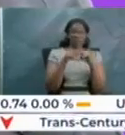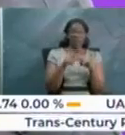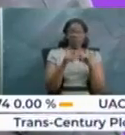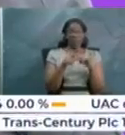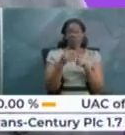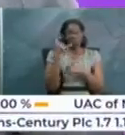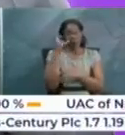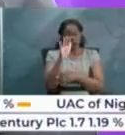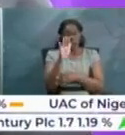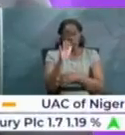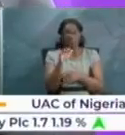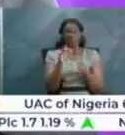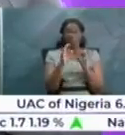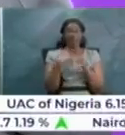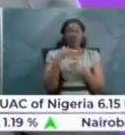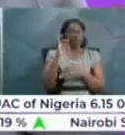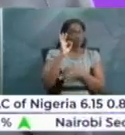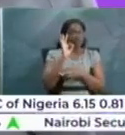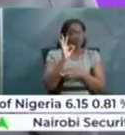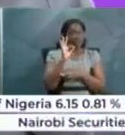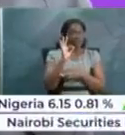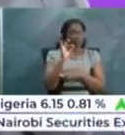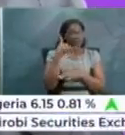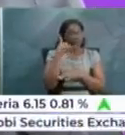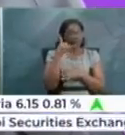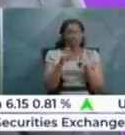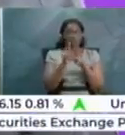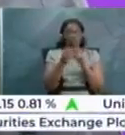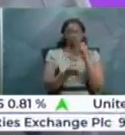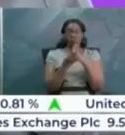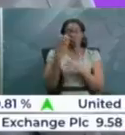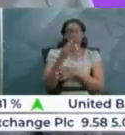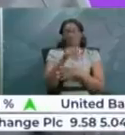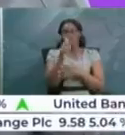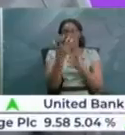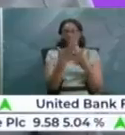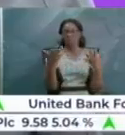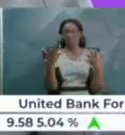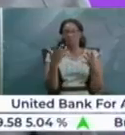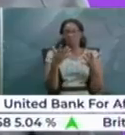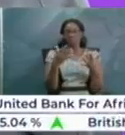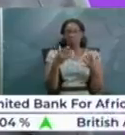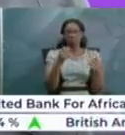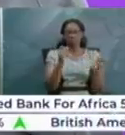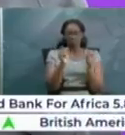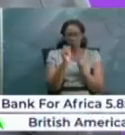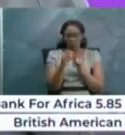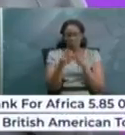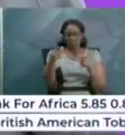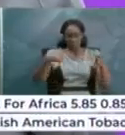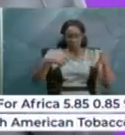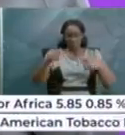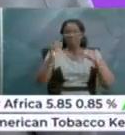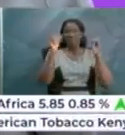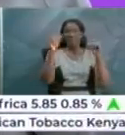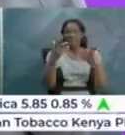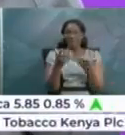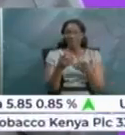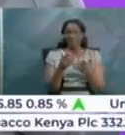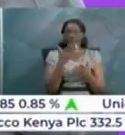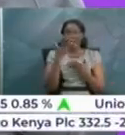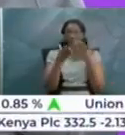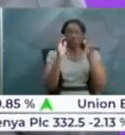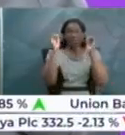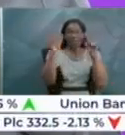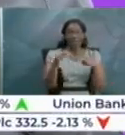phone that you have. So if you have a smartphone also, you can set on your phone a few other items. You can receive messages and respond to them. You can check